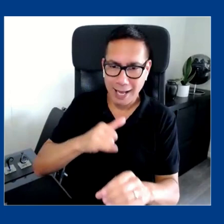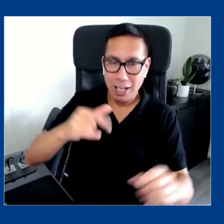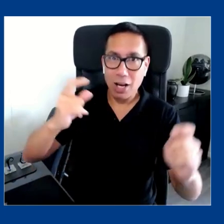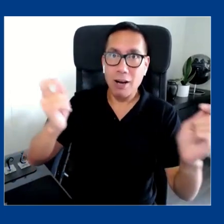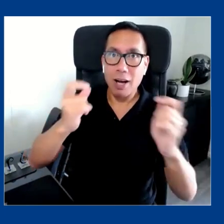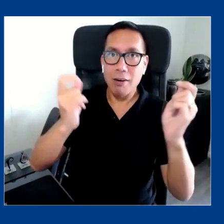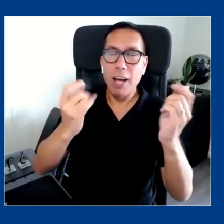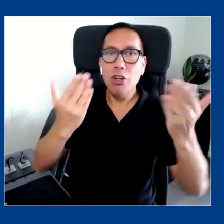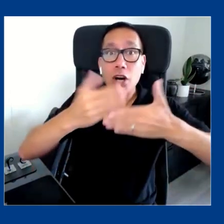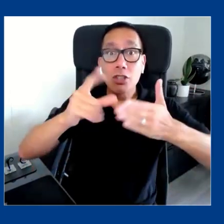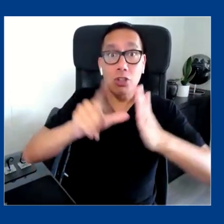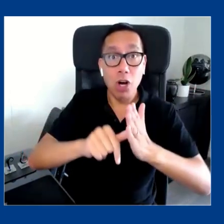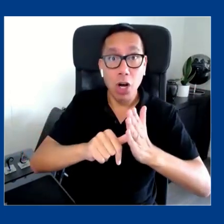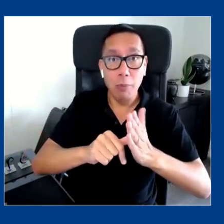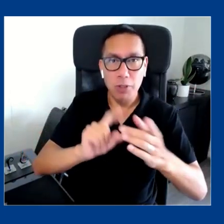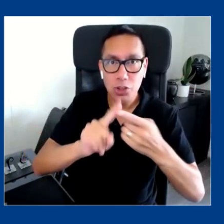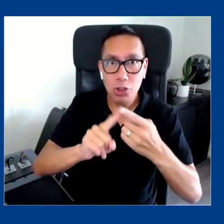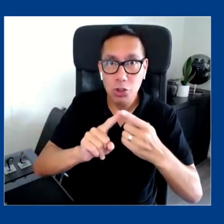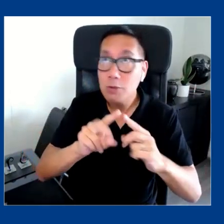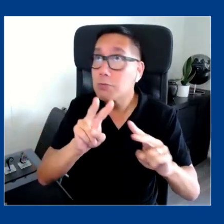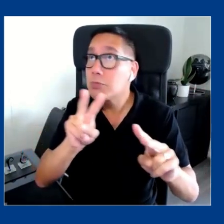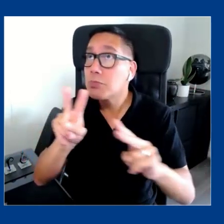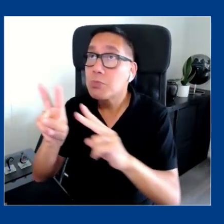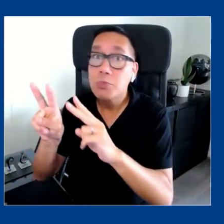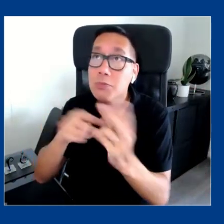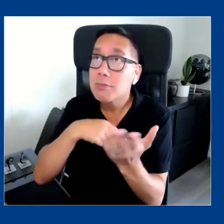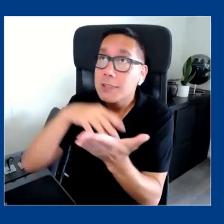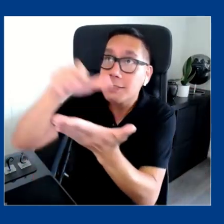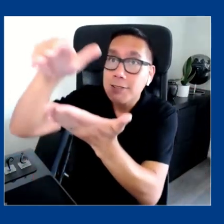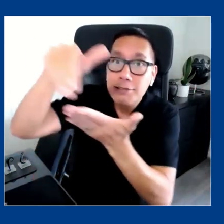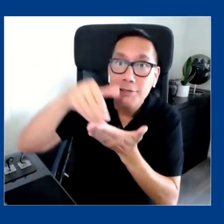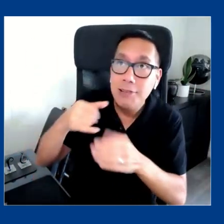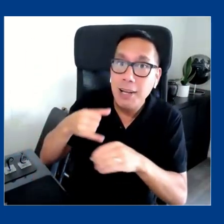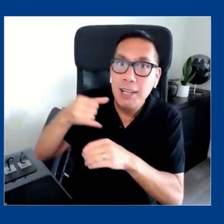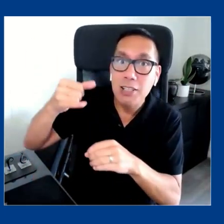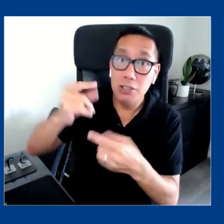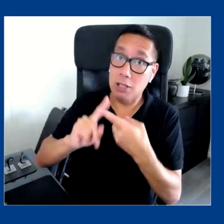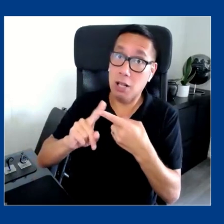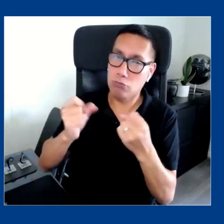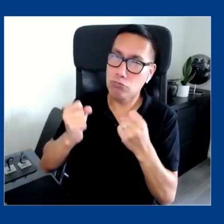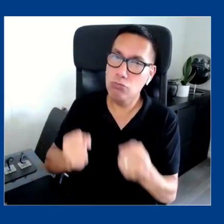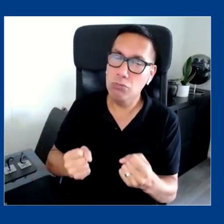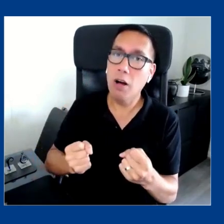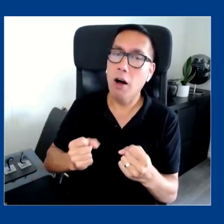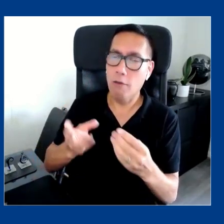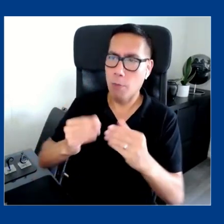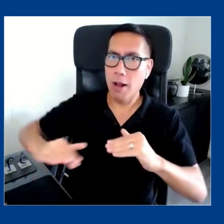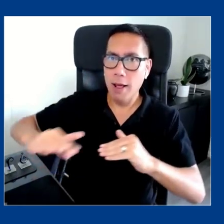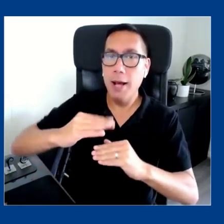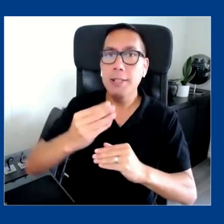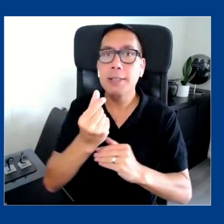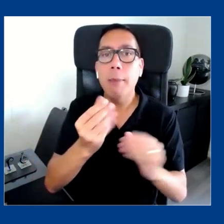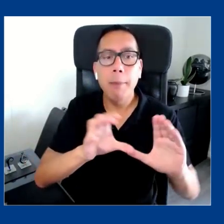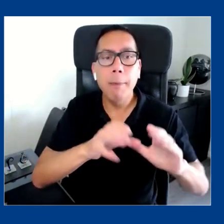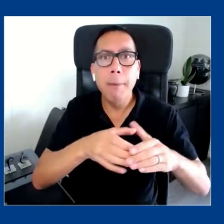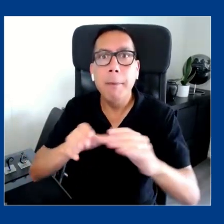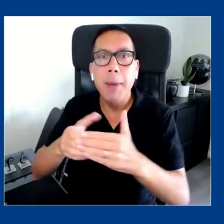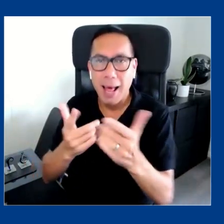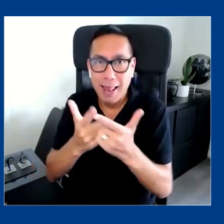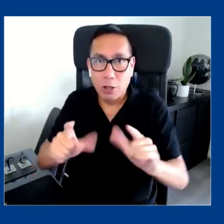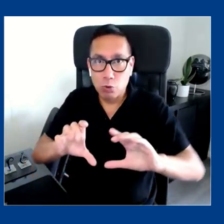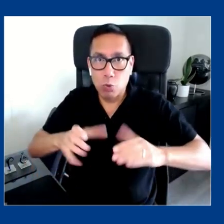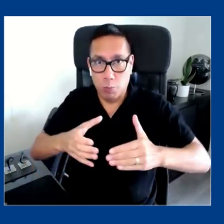practice still strong among the lands, among the clans and language groups of the remote border